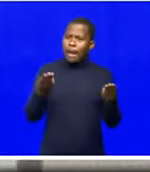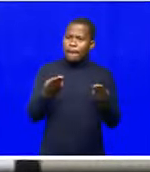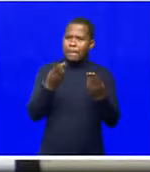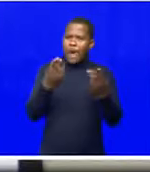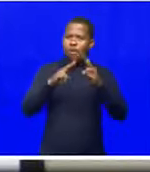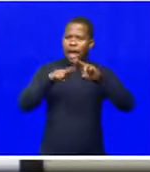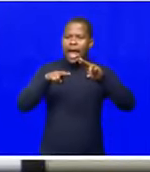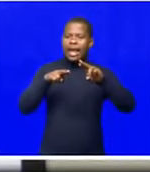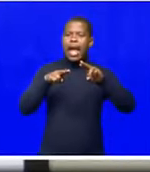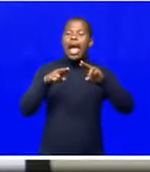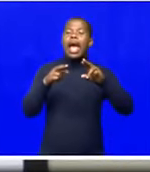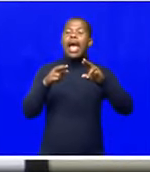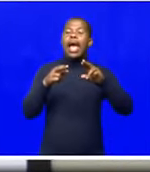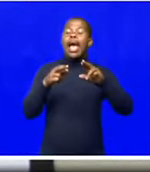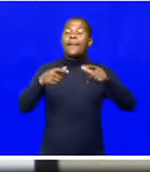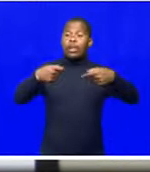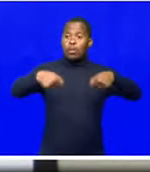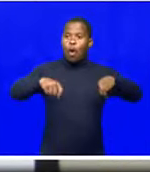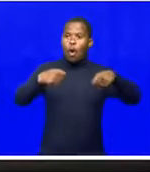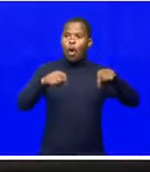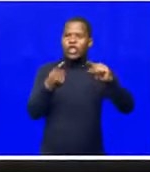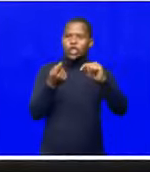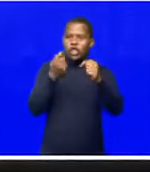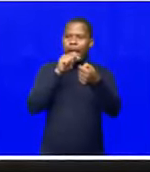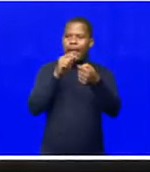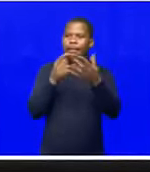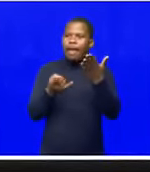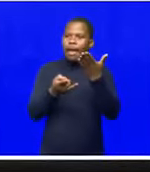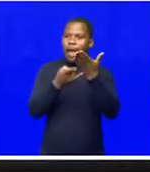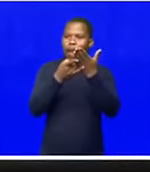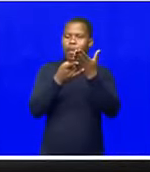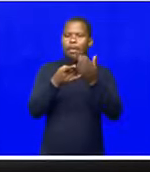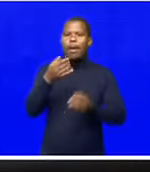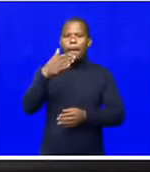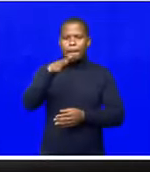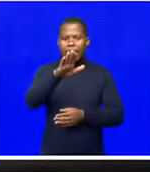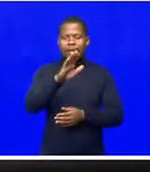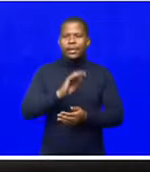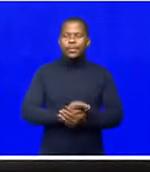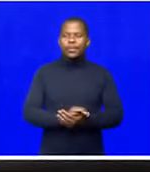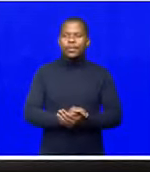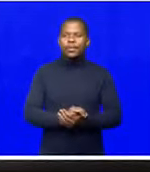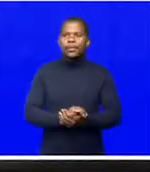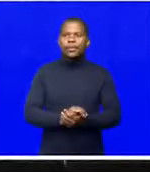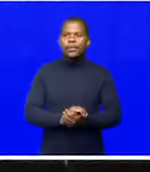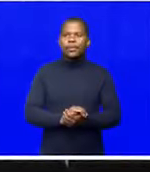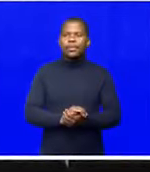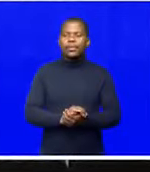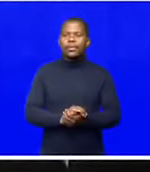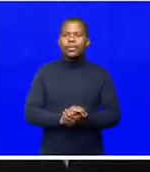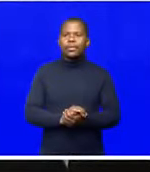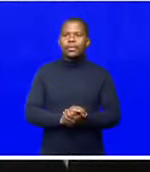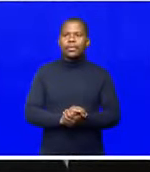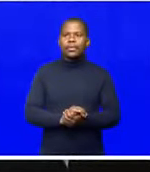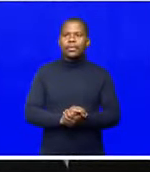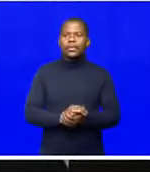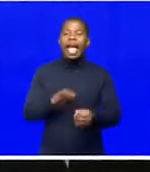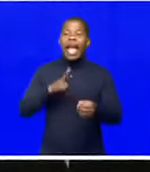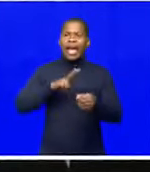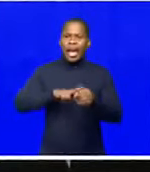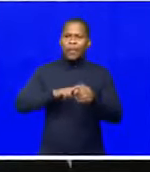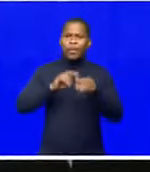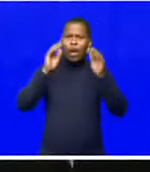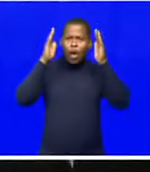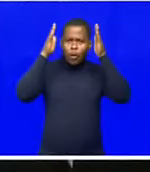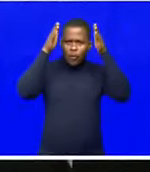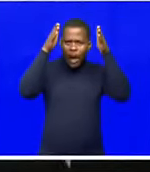sport. Our decisions to transform sport should never always be based on the financial